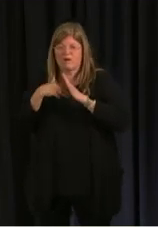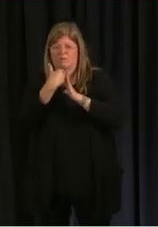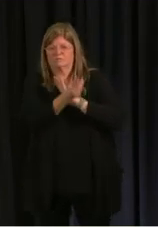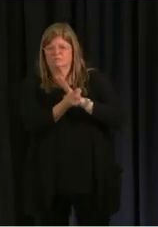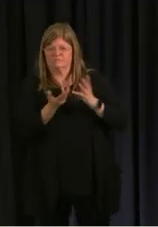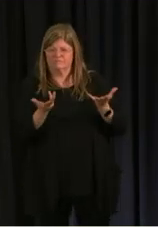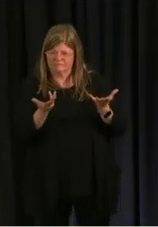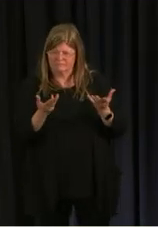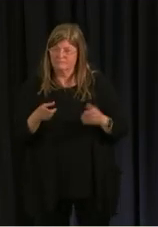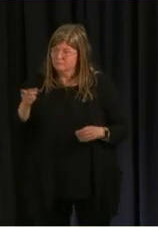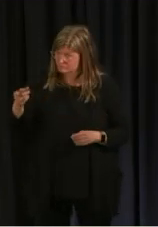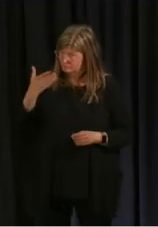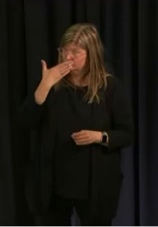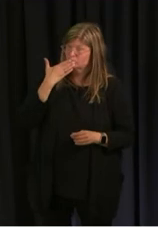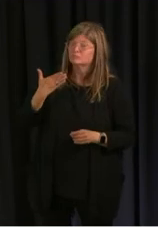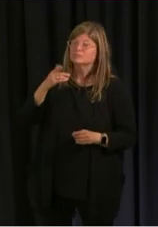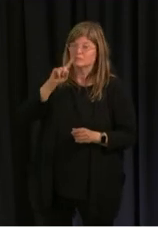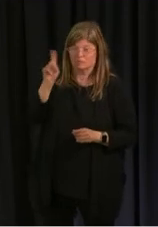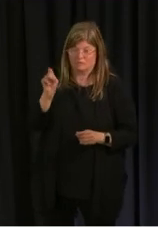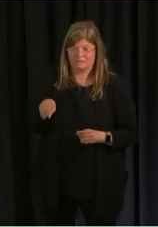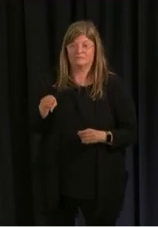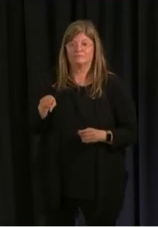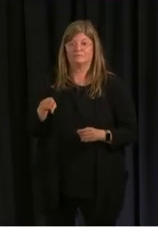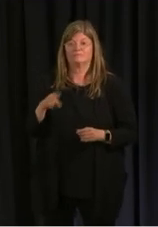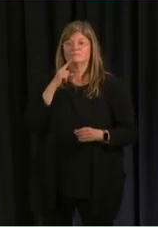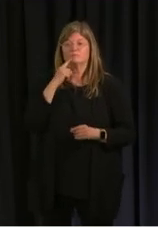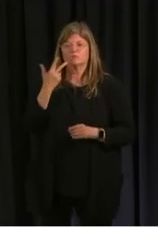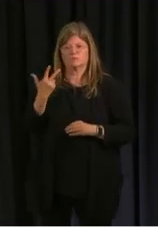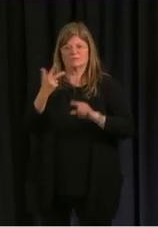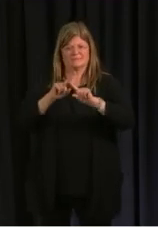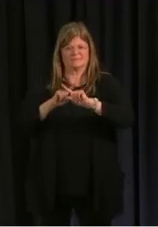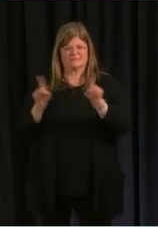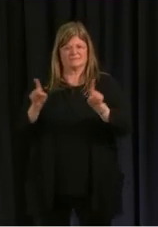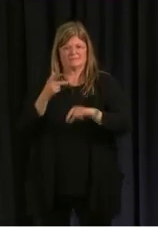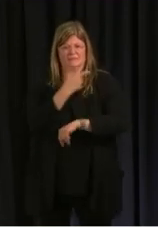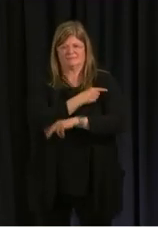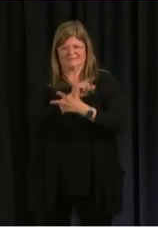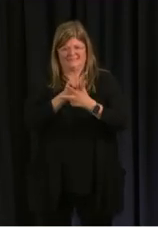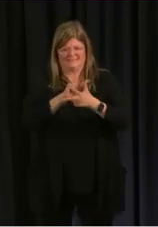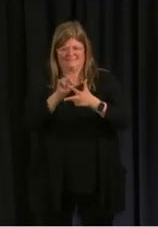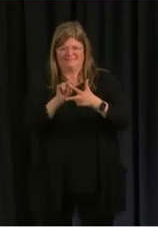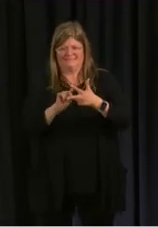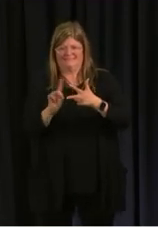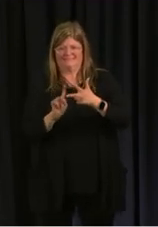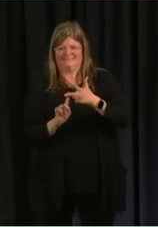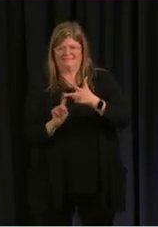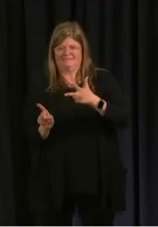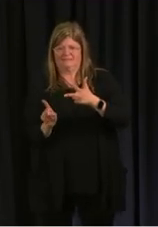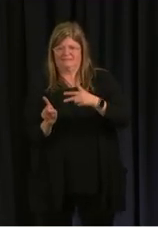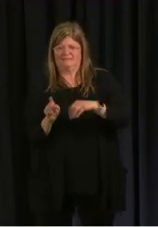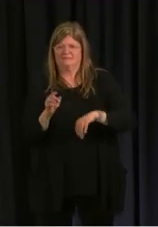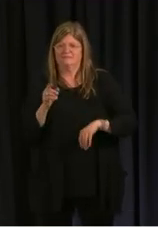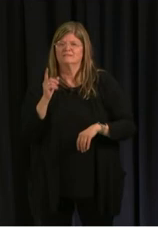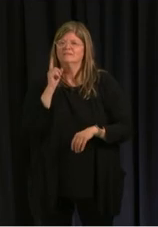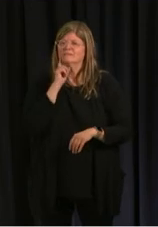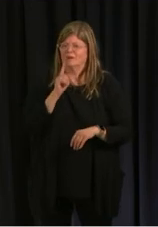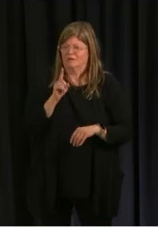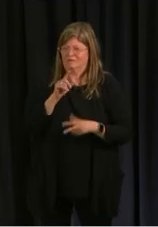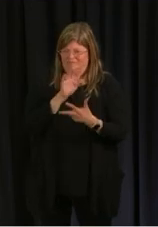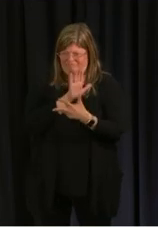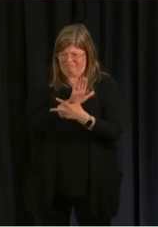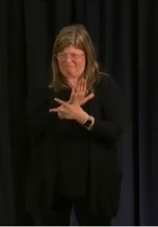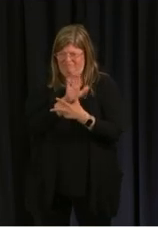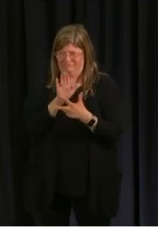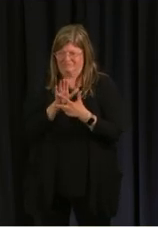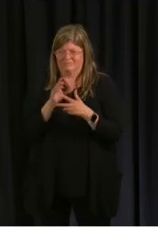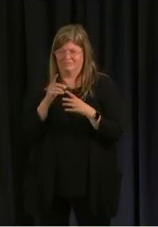Thank you for the question. So there's 3 different vaccines, and they all have different timelines for dosing. So we're making it